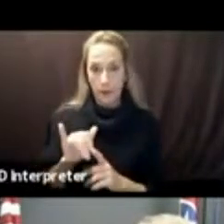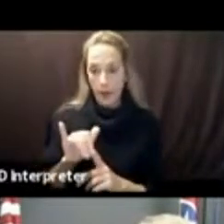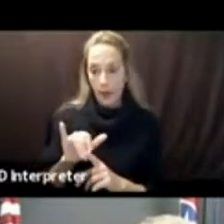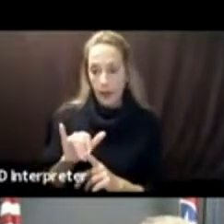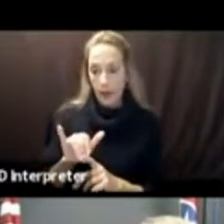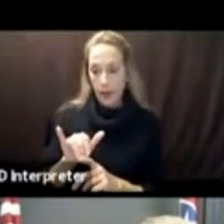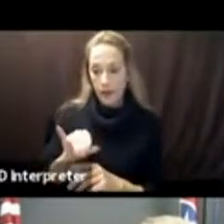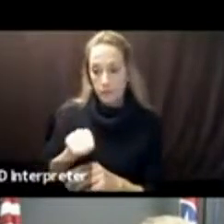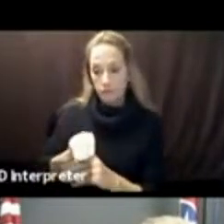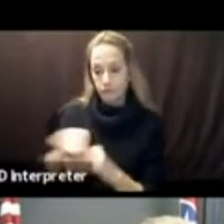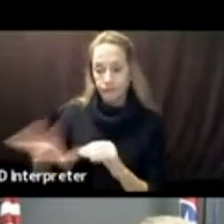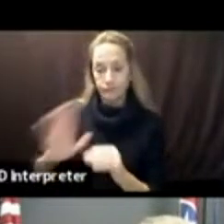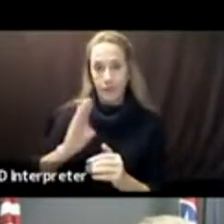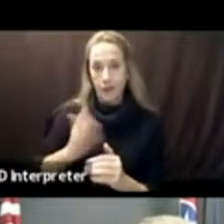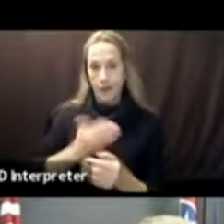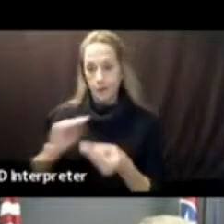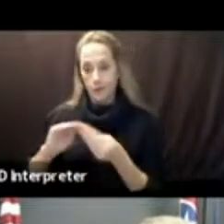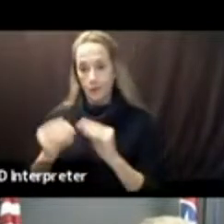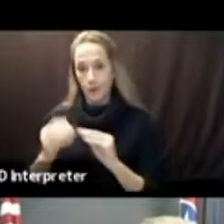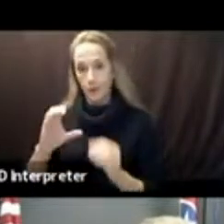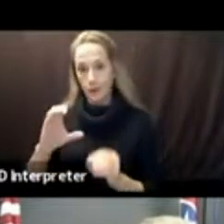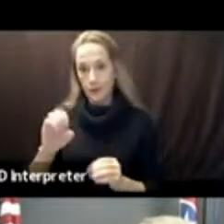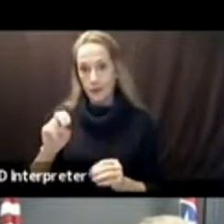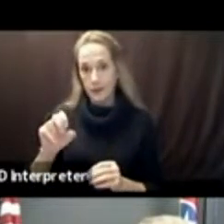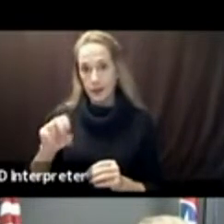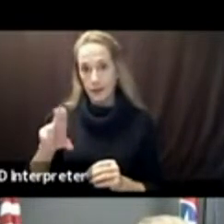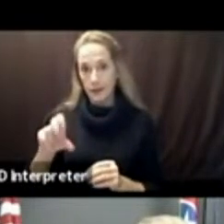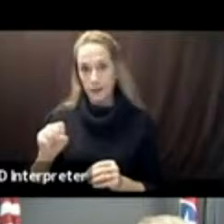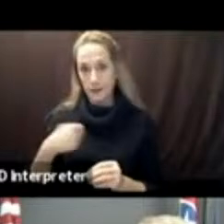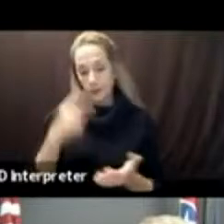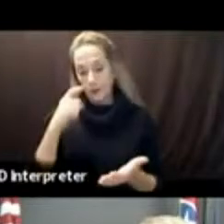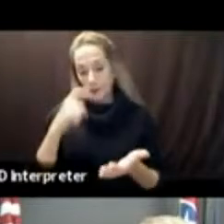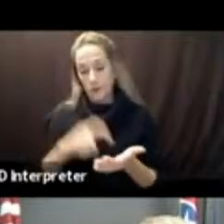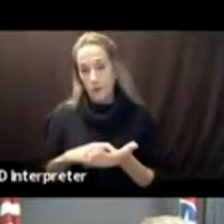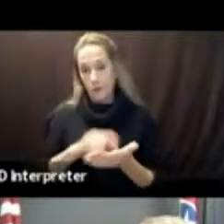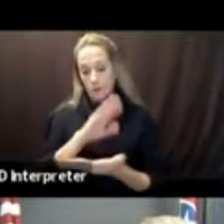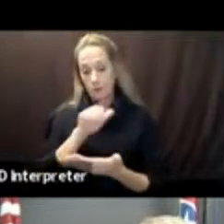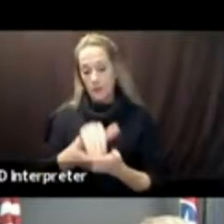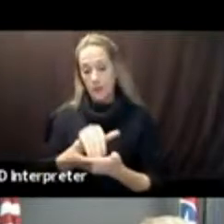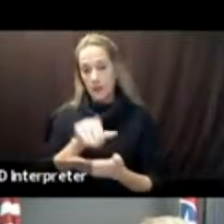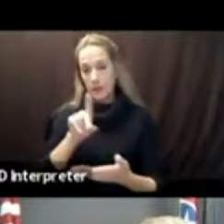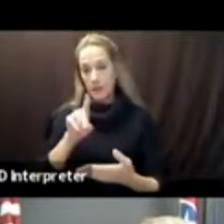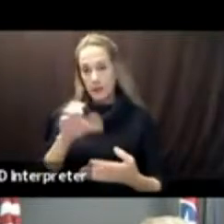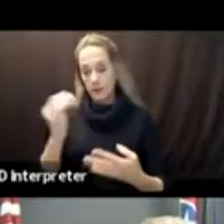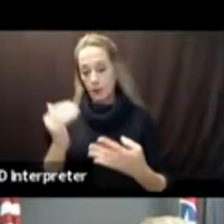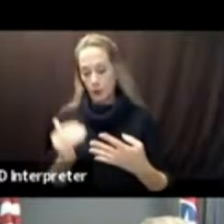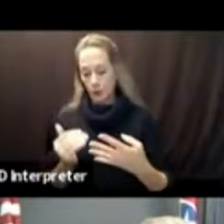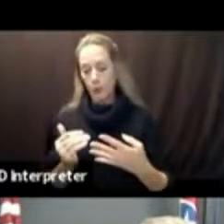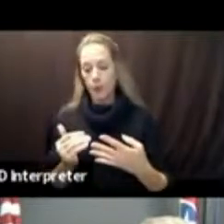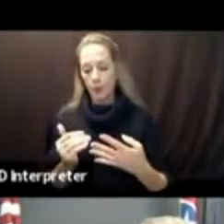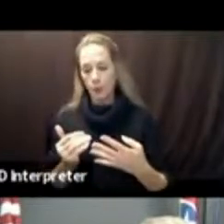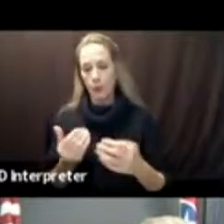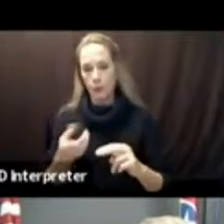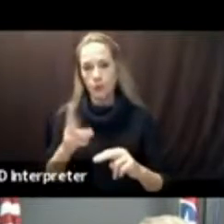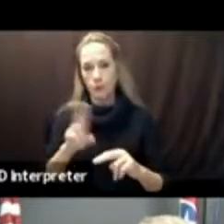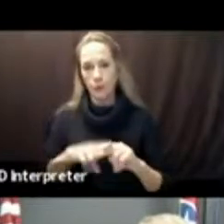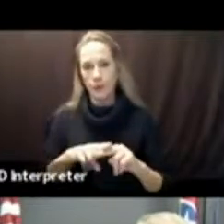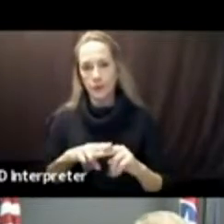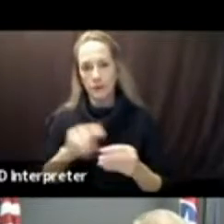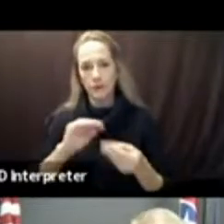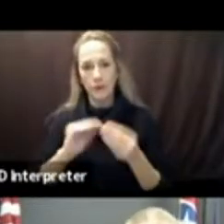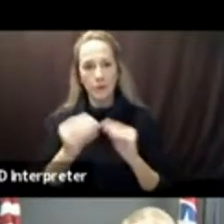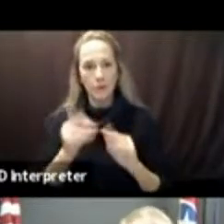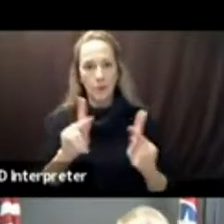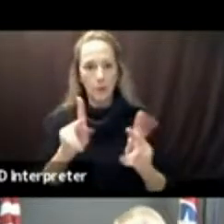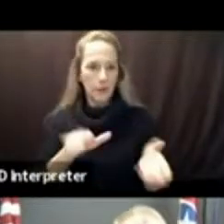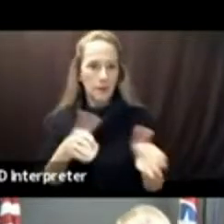little bit, is we did see, starting in mid-December, a definite increase in those hospital mortalities.